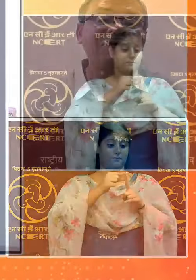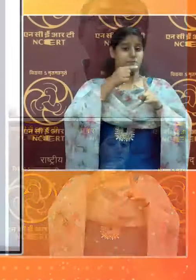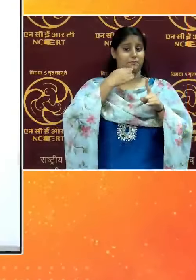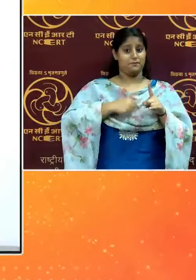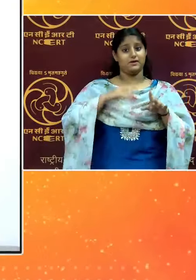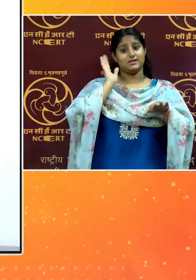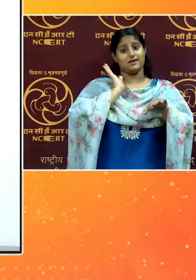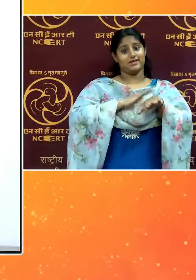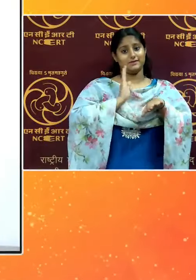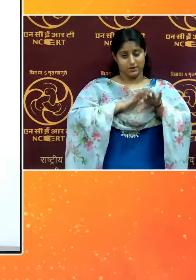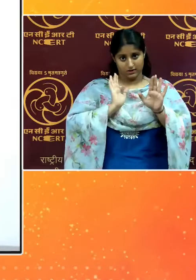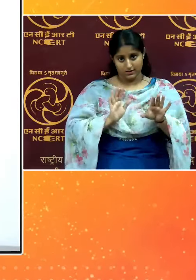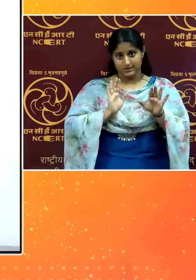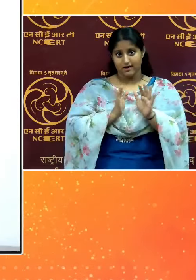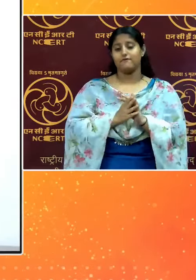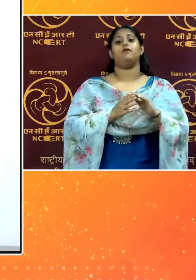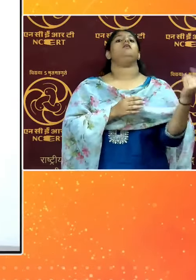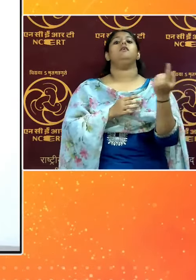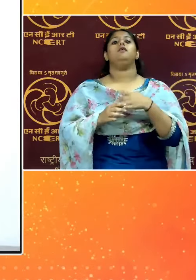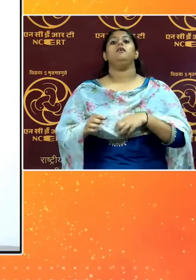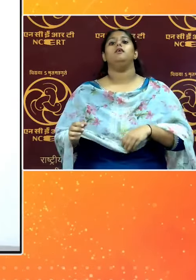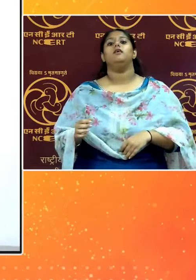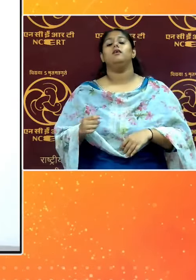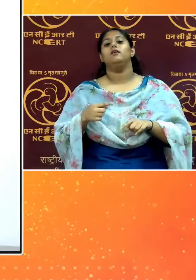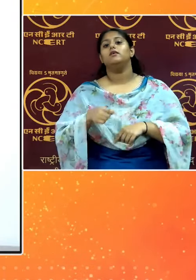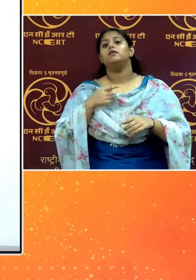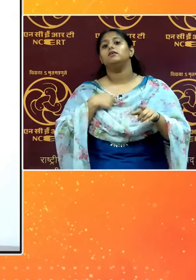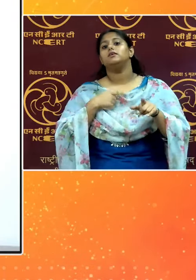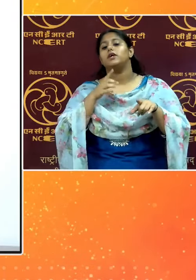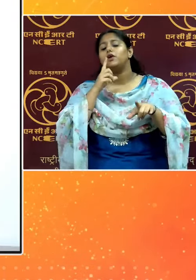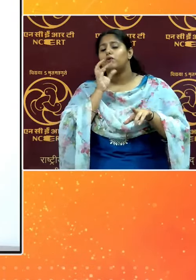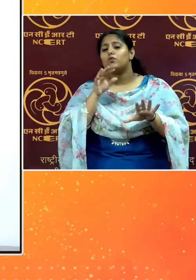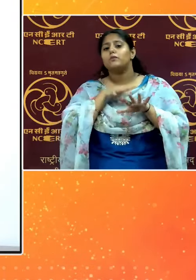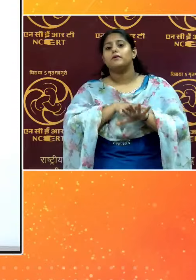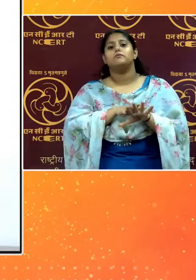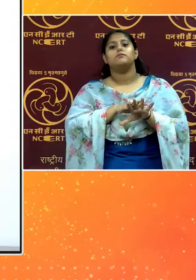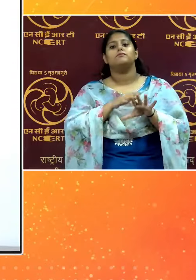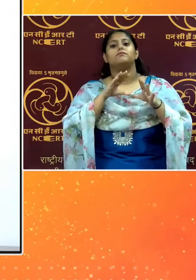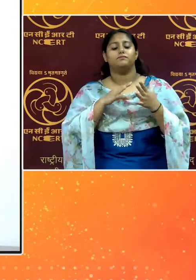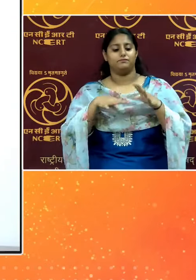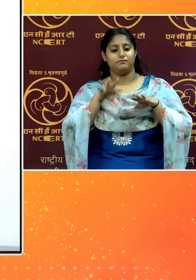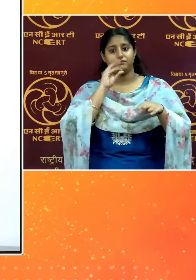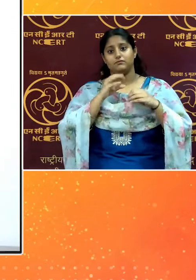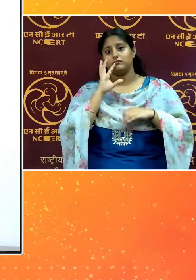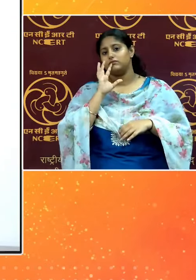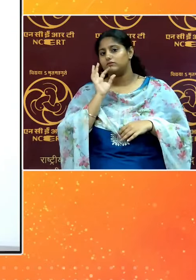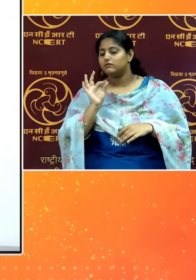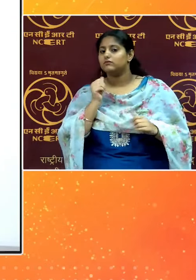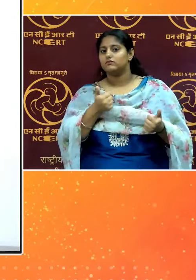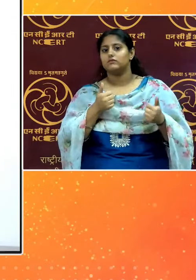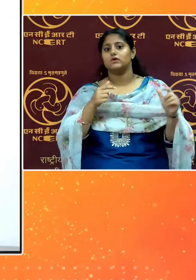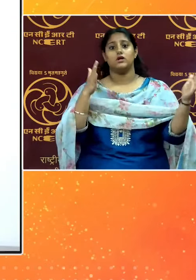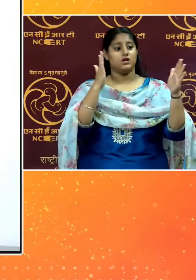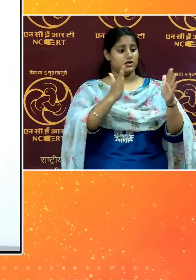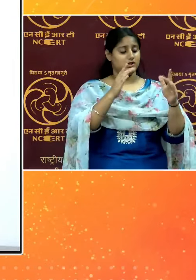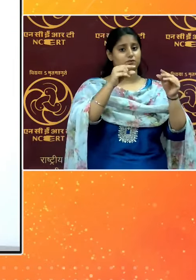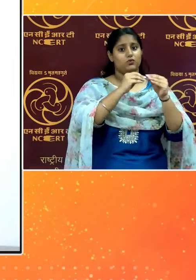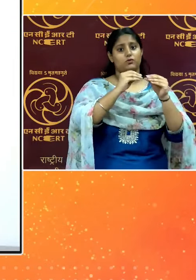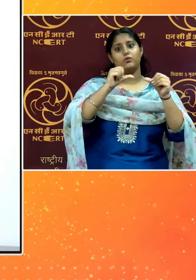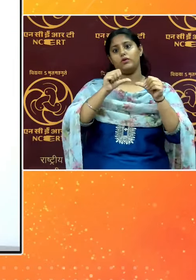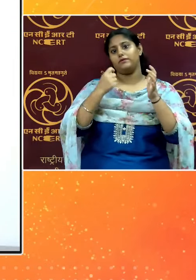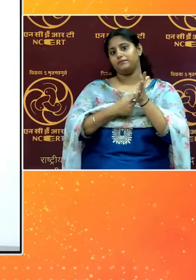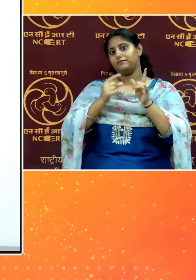also, what we have found is very effective is this communication board. Yeah. Okay, small board, 1 feet by 1 feet, the